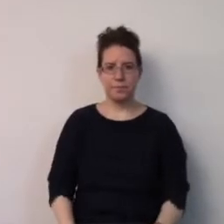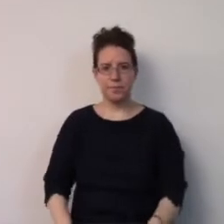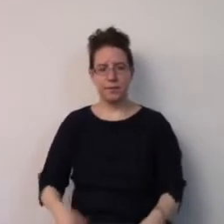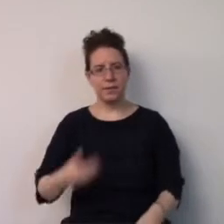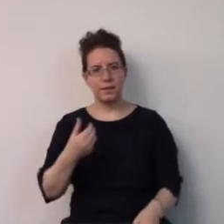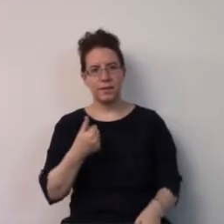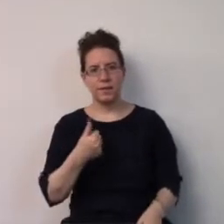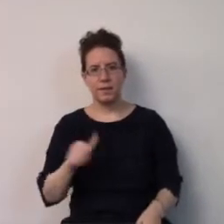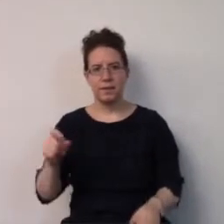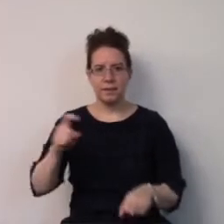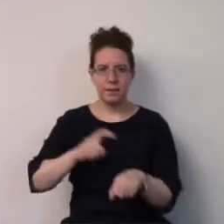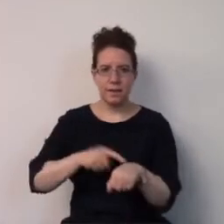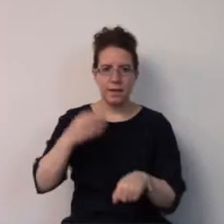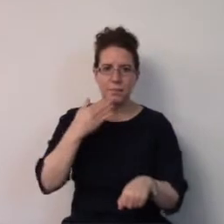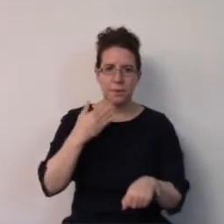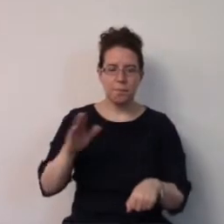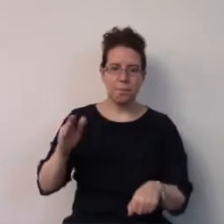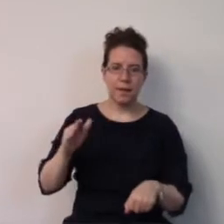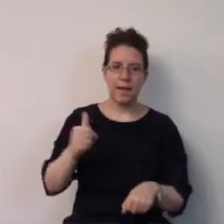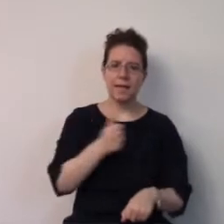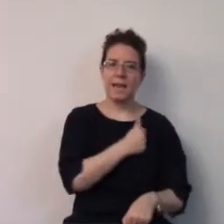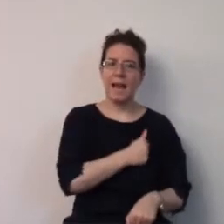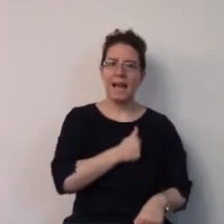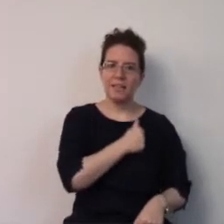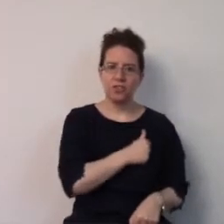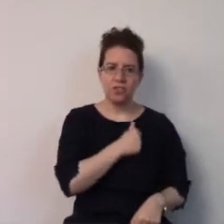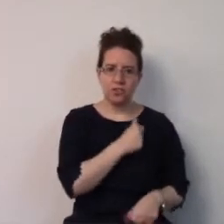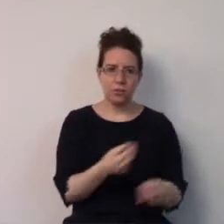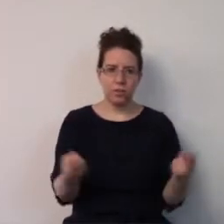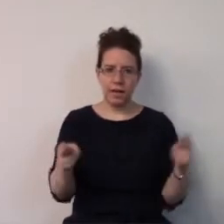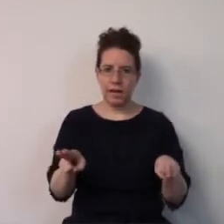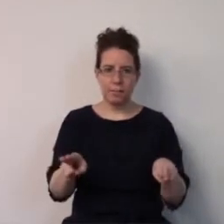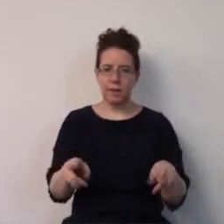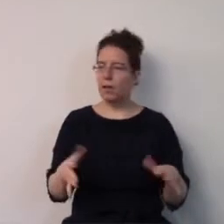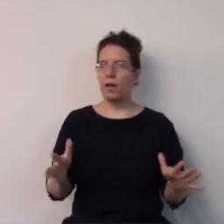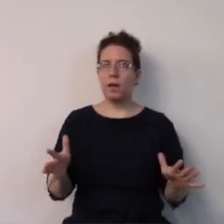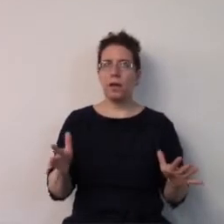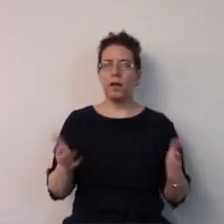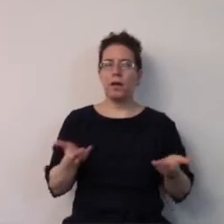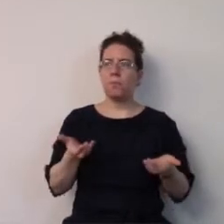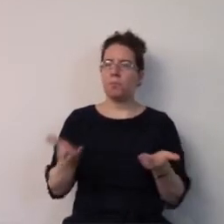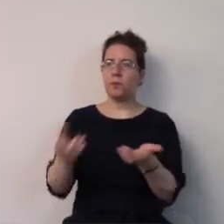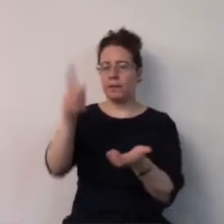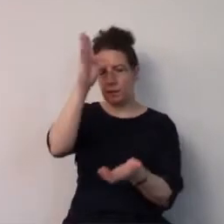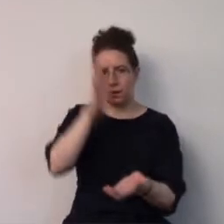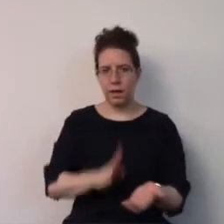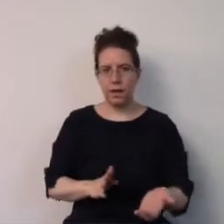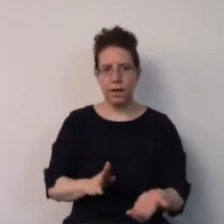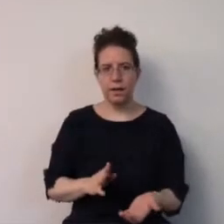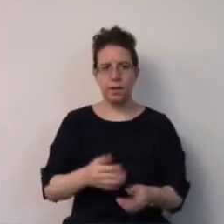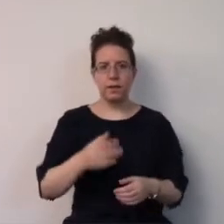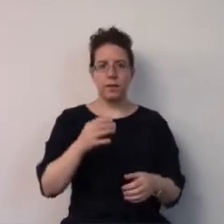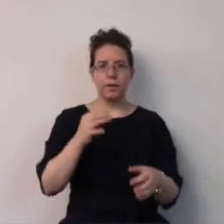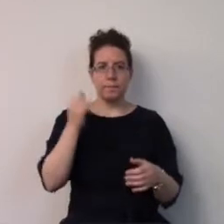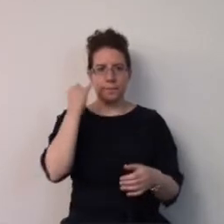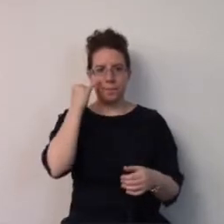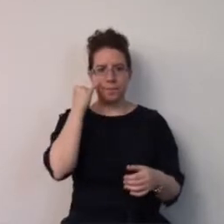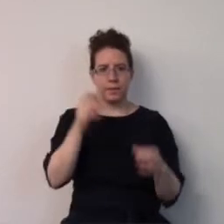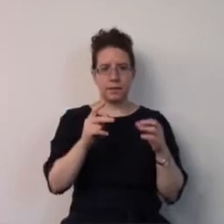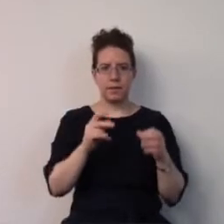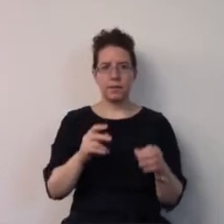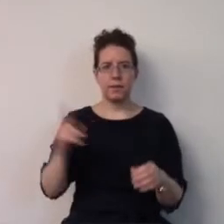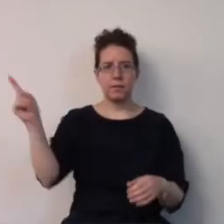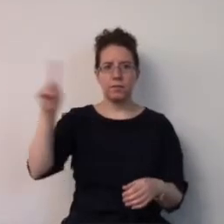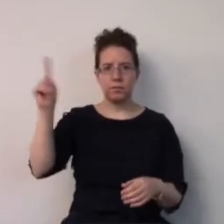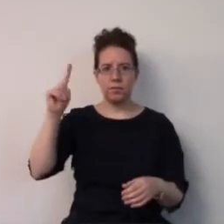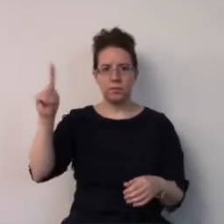or become bitter. Help me, Lord, don't let anything, Lord, that stop that flow, God, from you, that flow of your